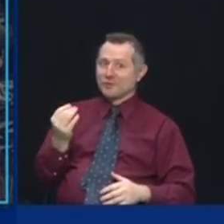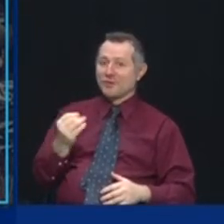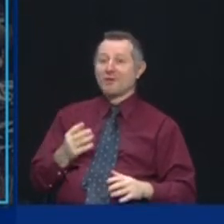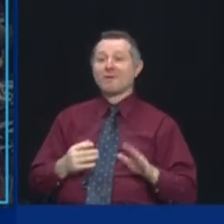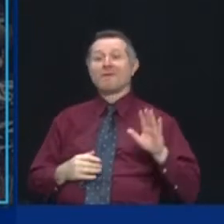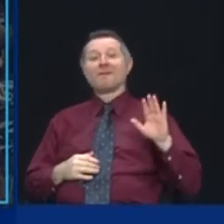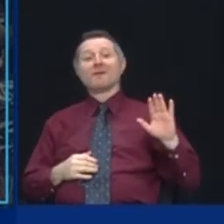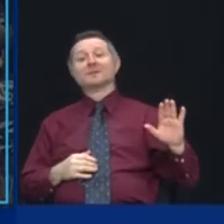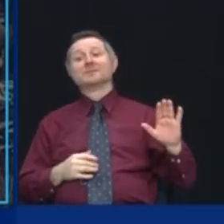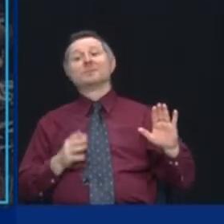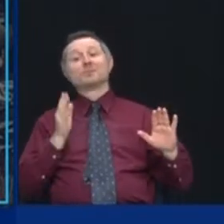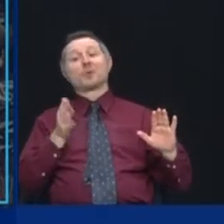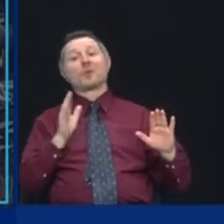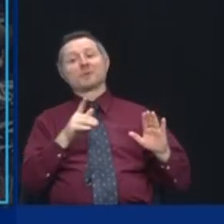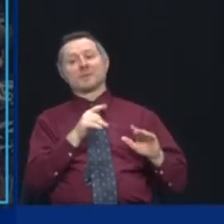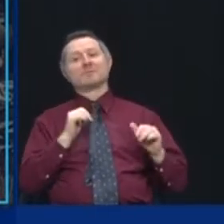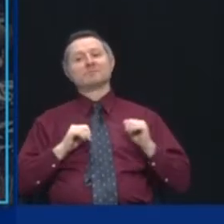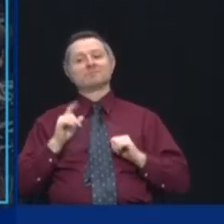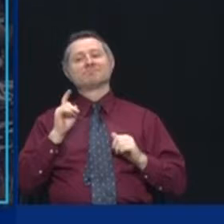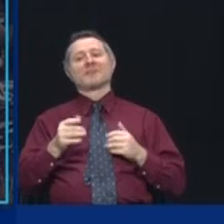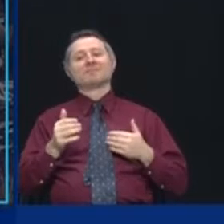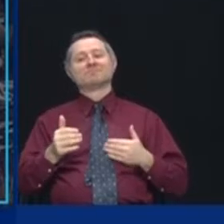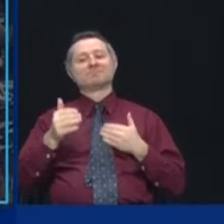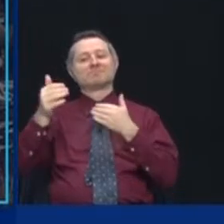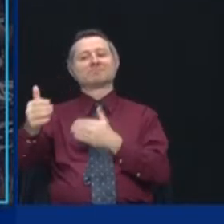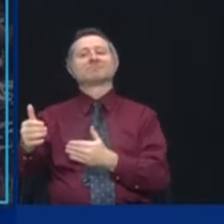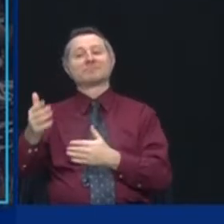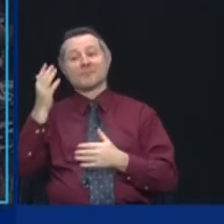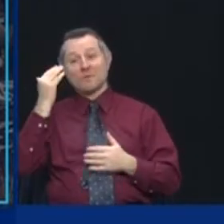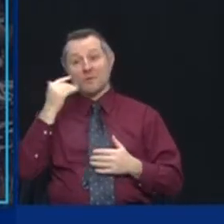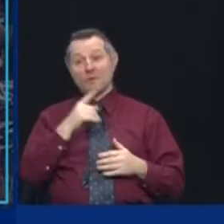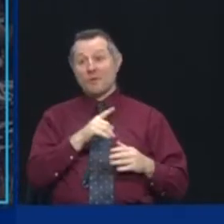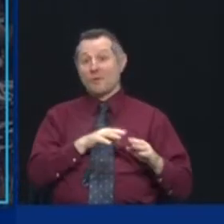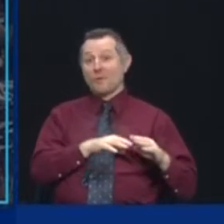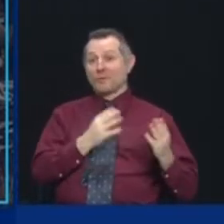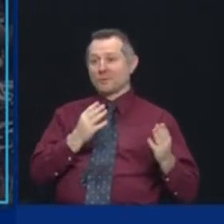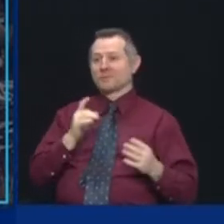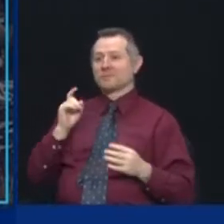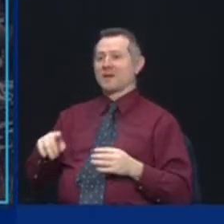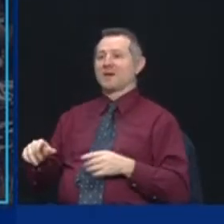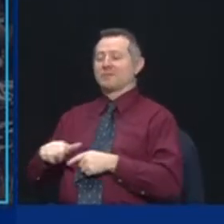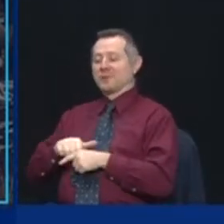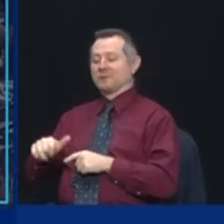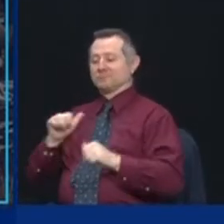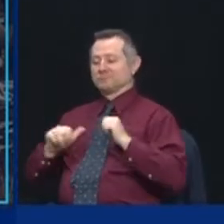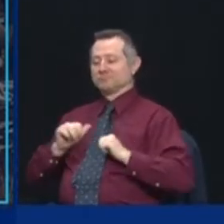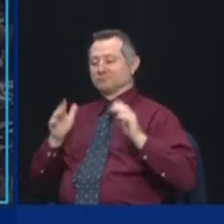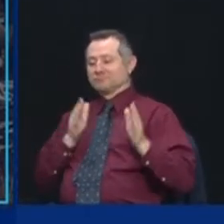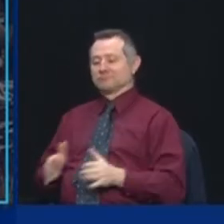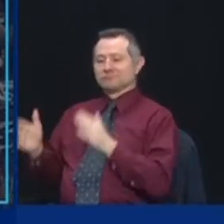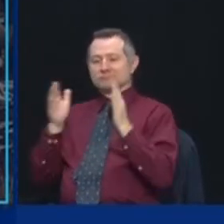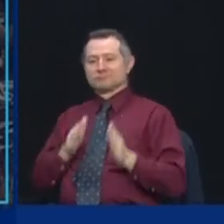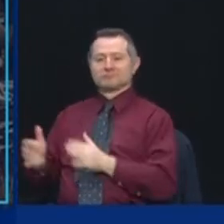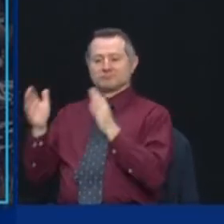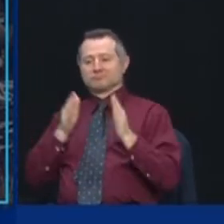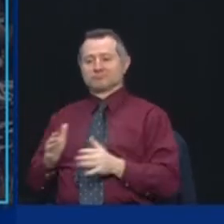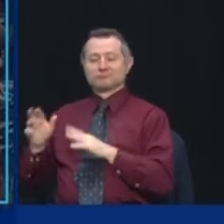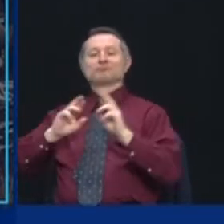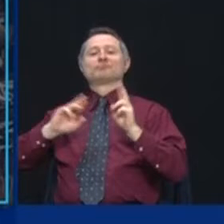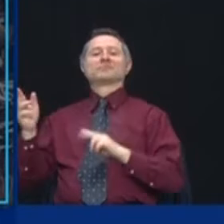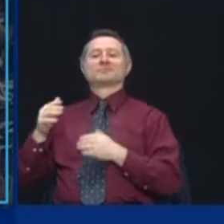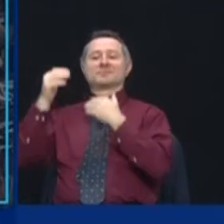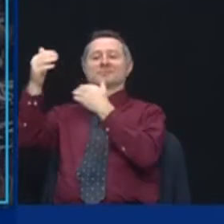obviously. They have to have a play to put on, and they're in the process of doing that, but the tickets go